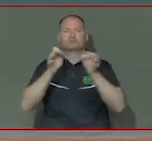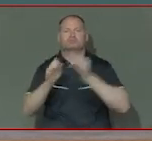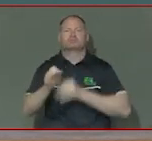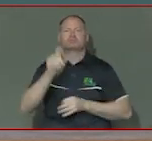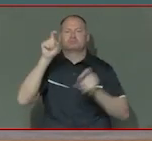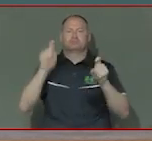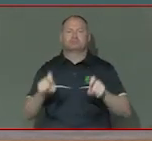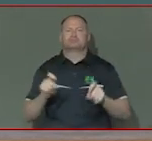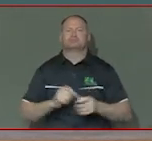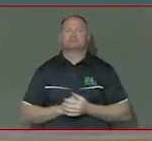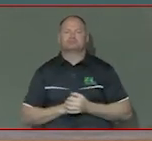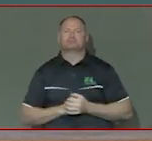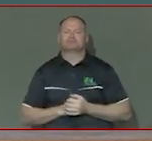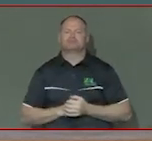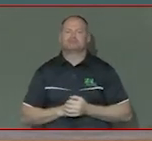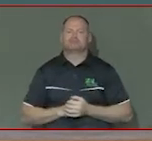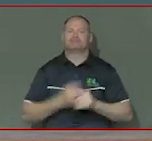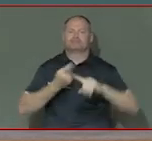2,3 to 1.